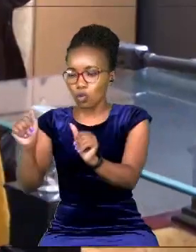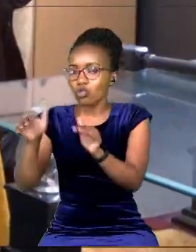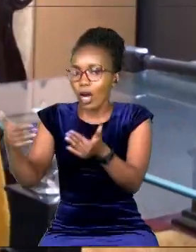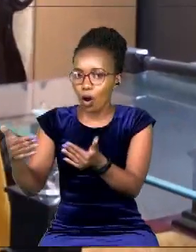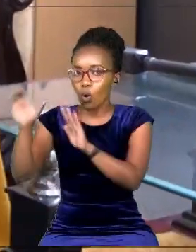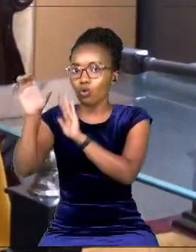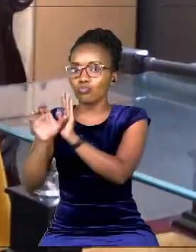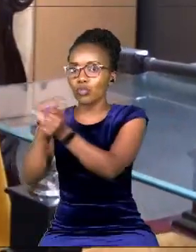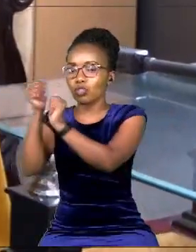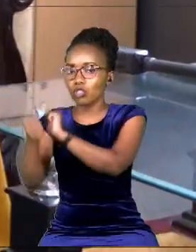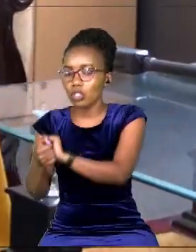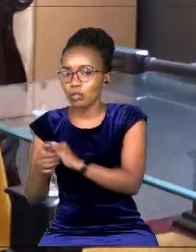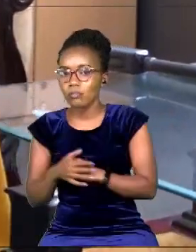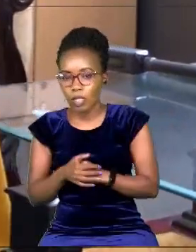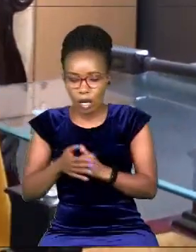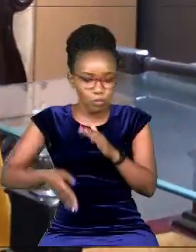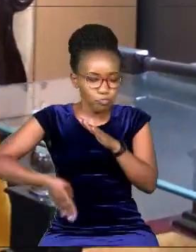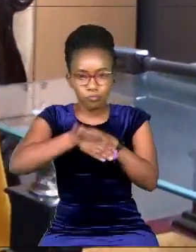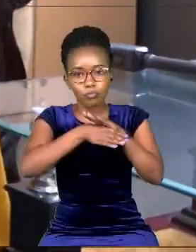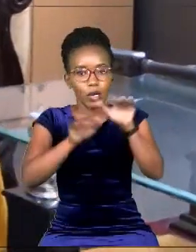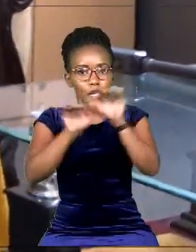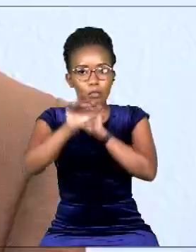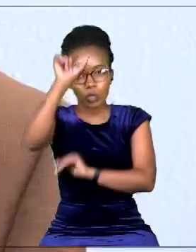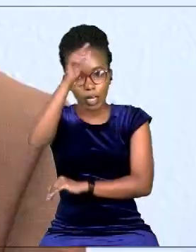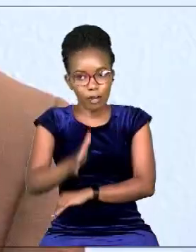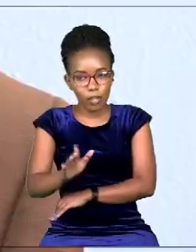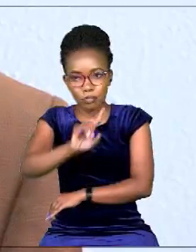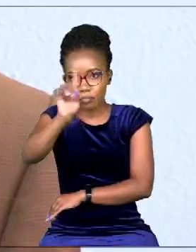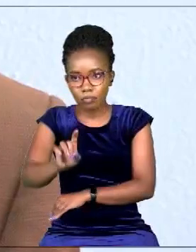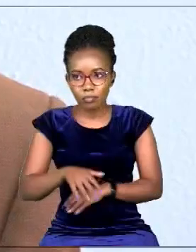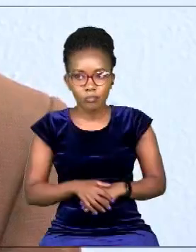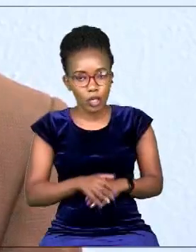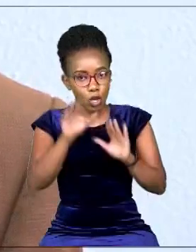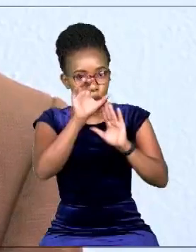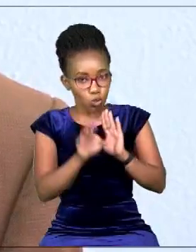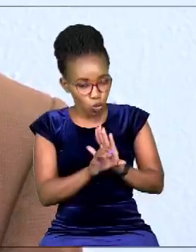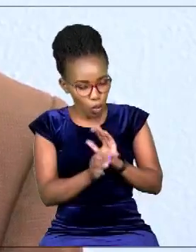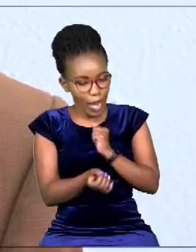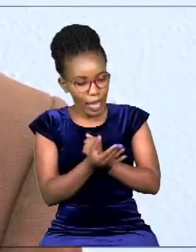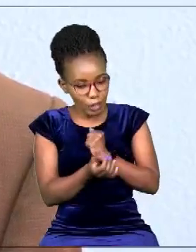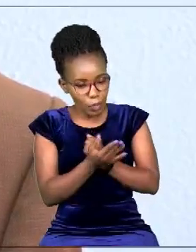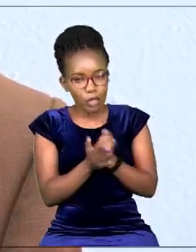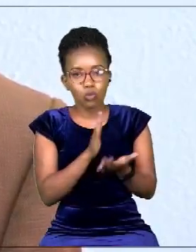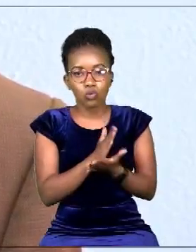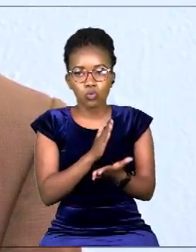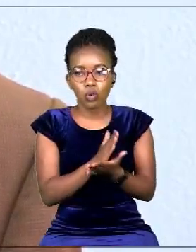to allow for the change or impeachment of a deputy governor? Katiba imeeleza bayana kwamba